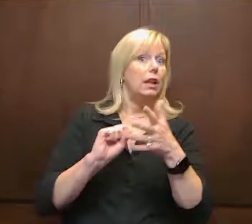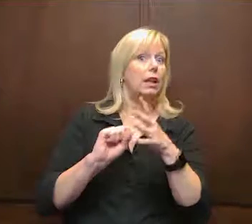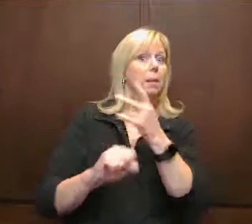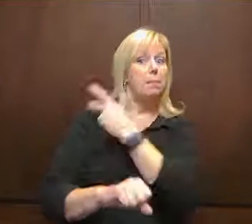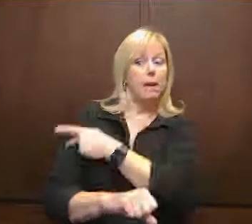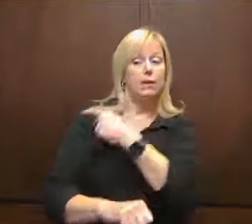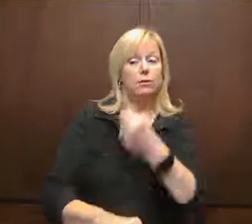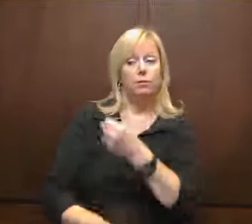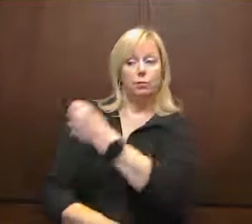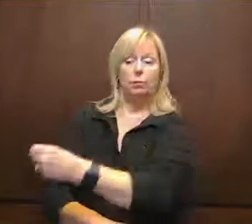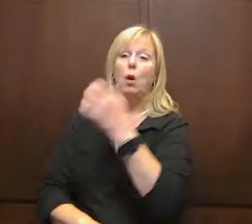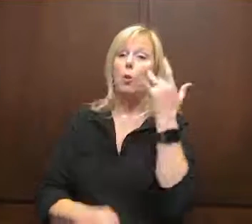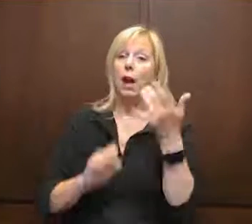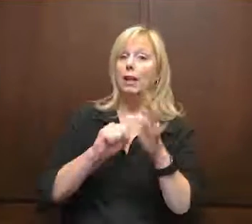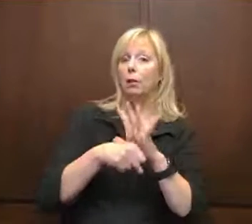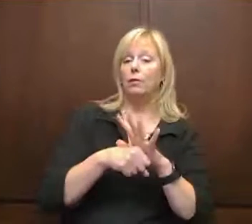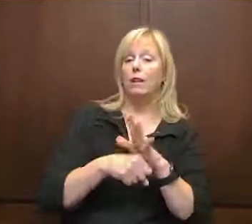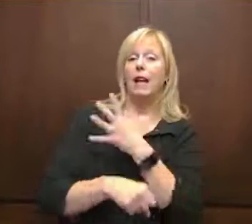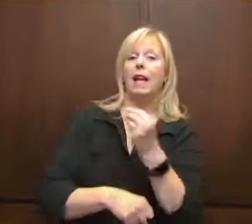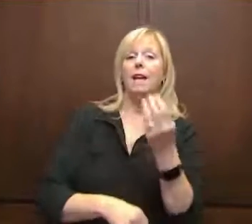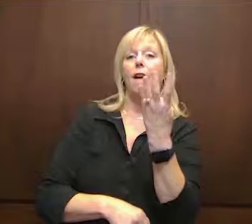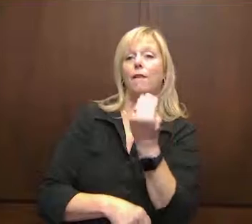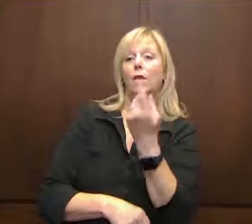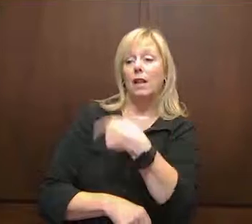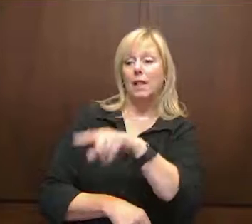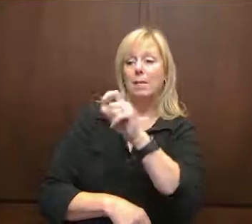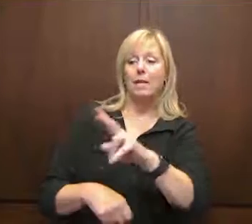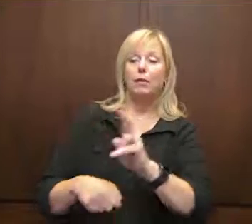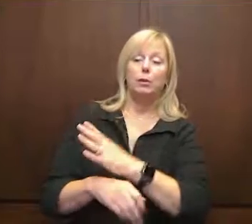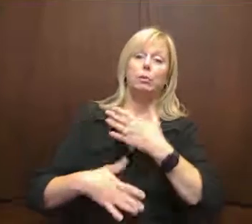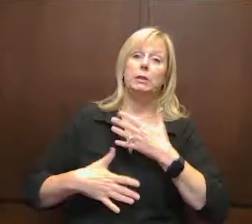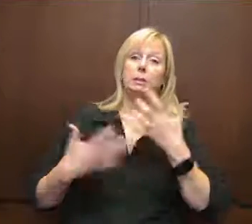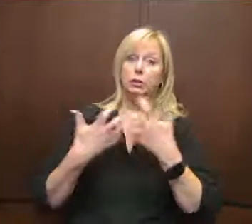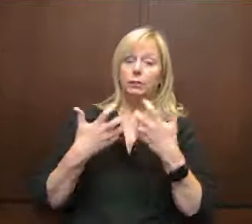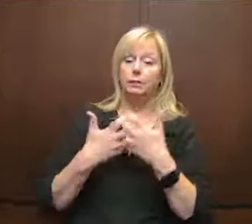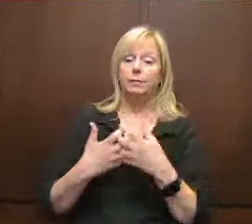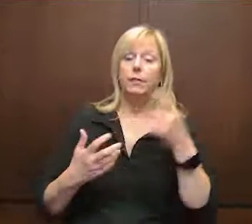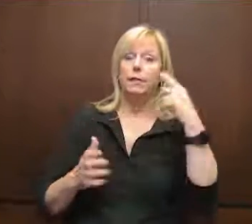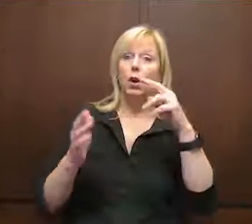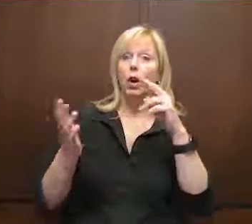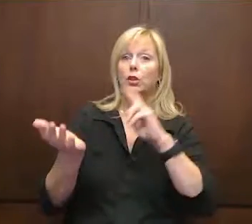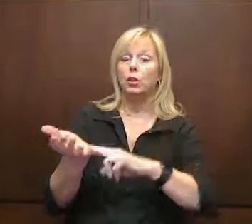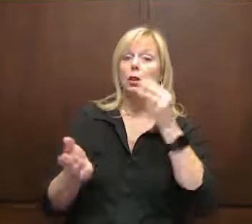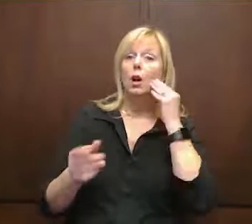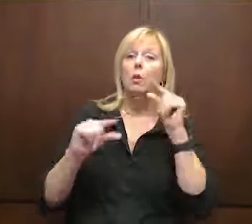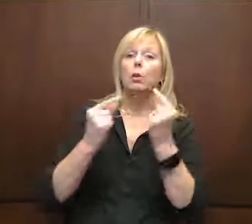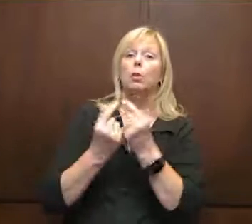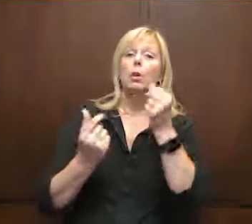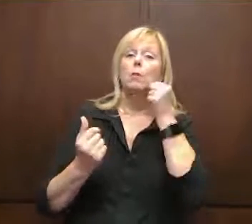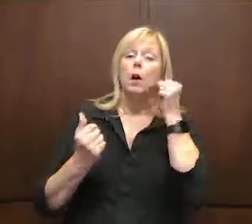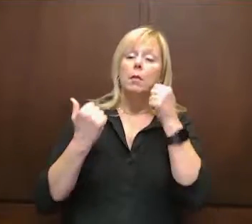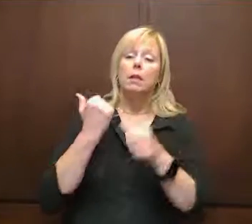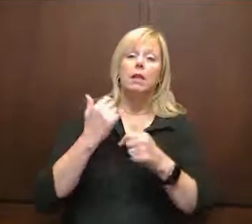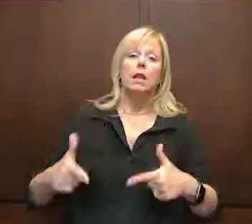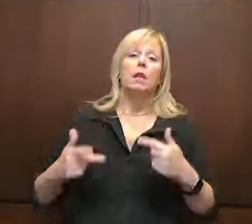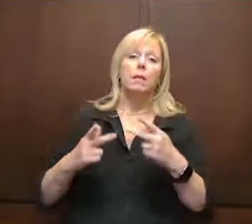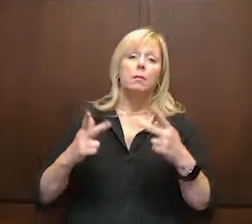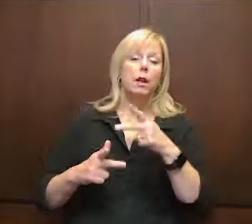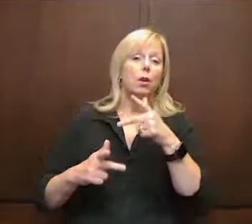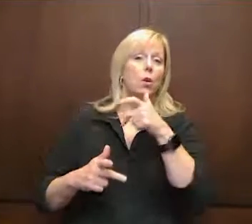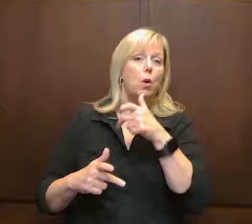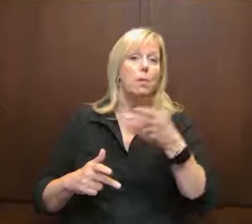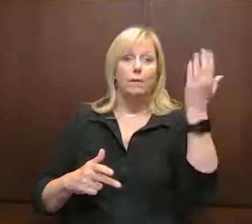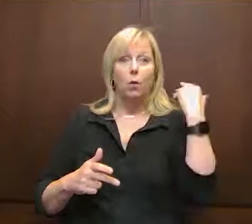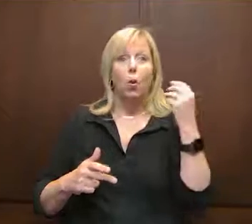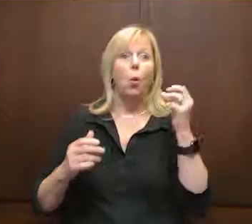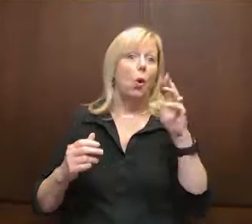COVID-related patients, of which 14 are on ventilators. For our congregate living facilities, currently or previously